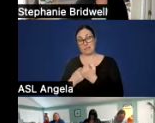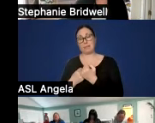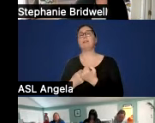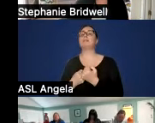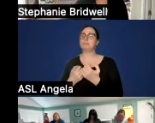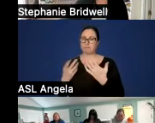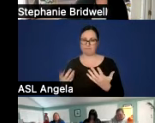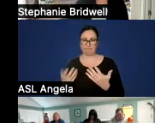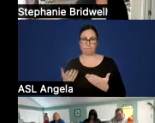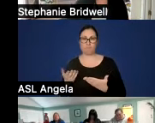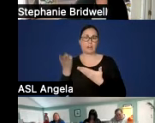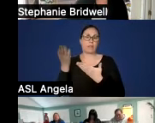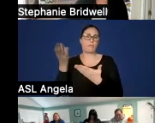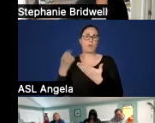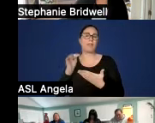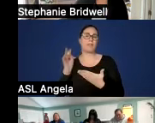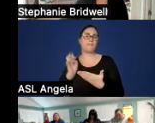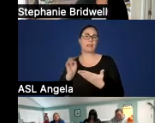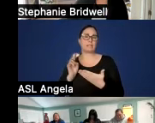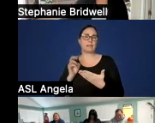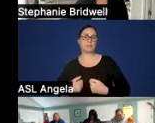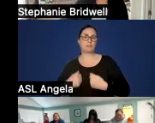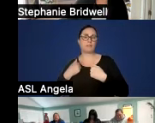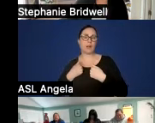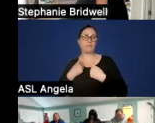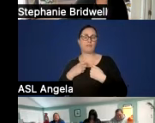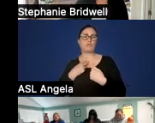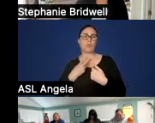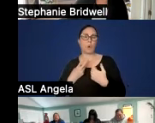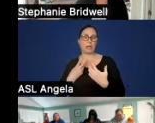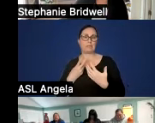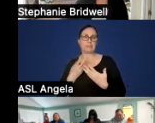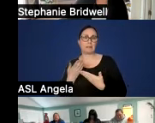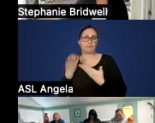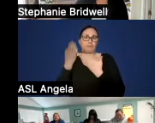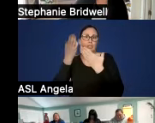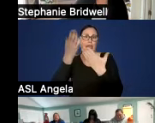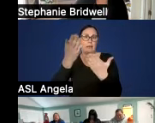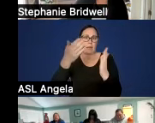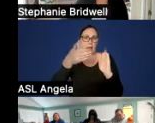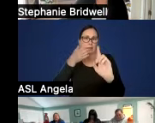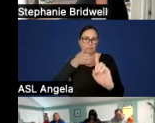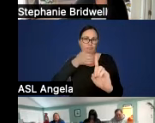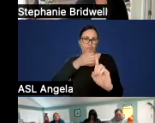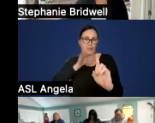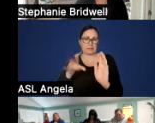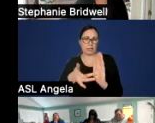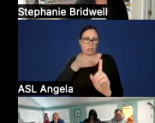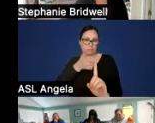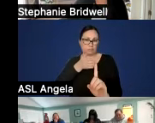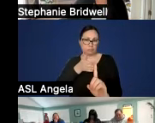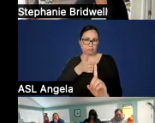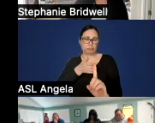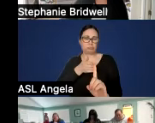voice. Thinking about, is what we're doing trauma informed? What's happening in the crisis? Who, you know, are